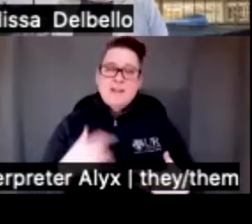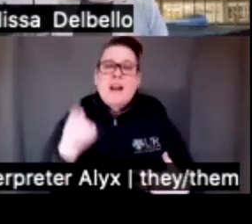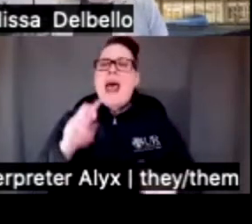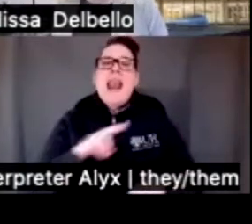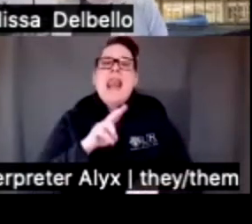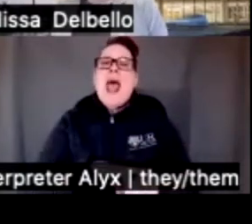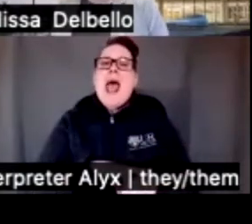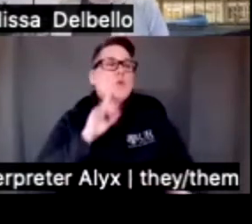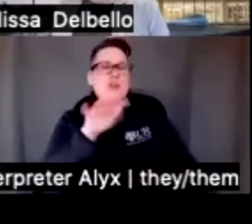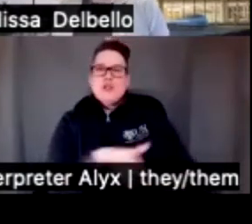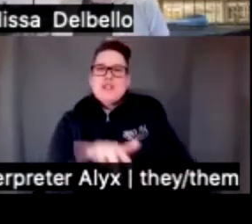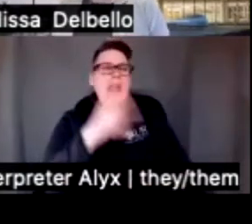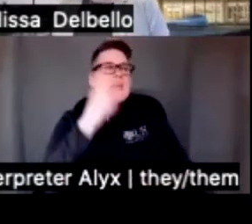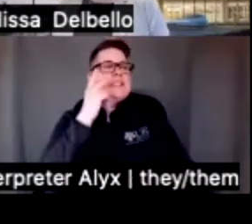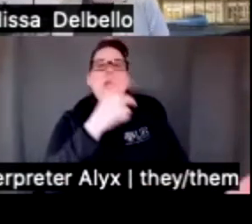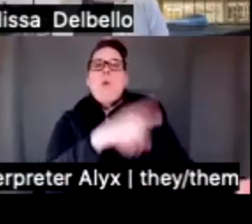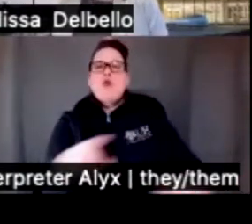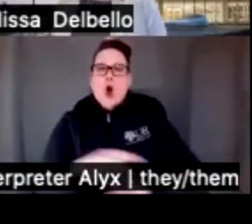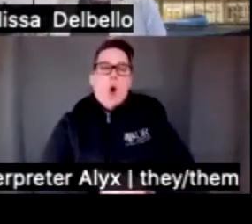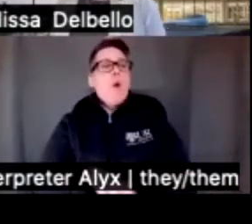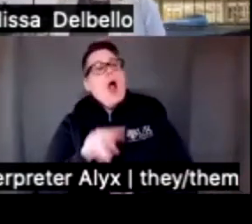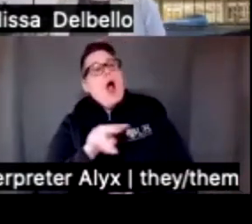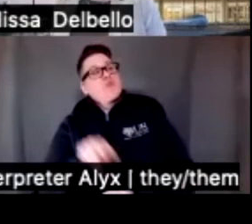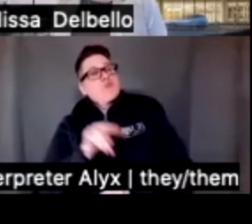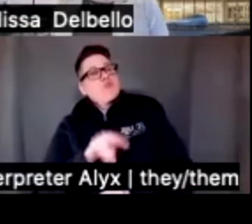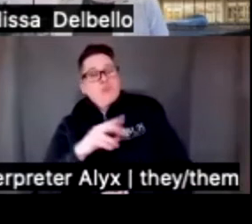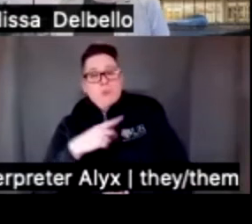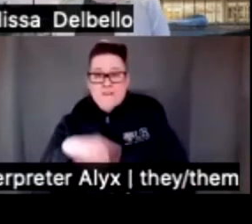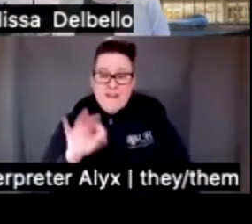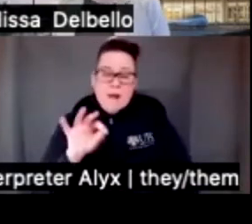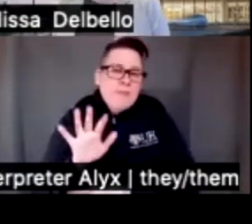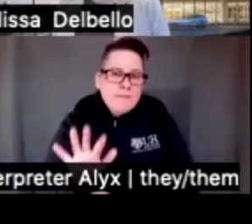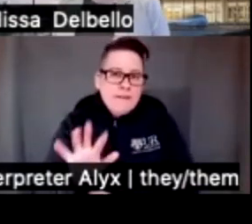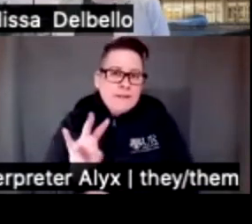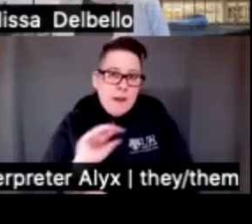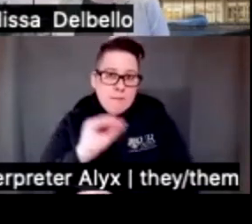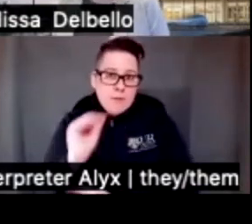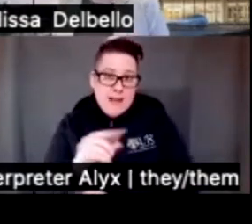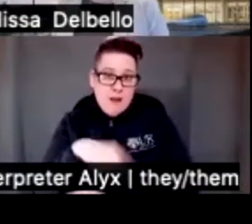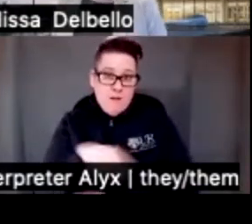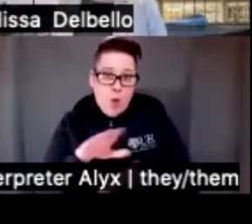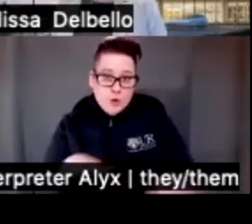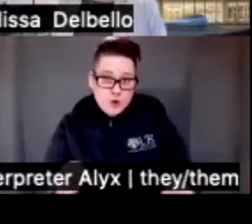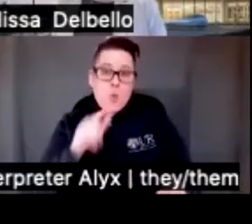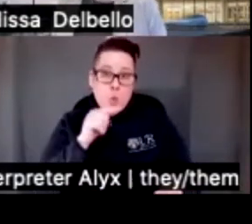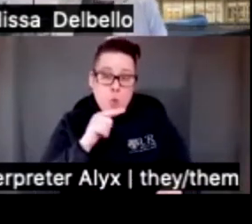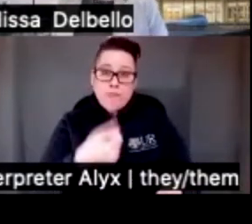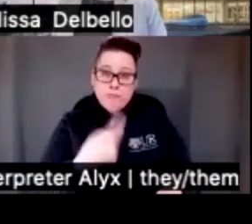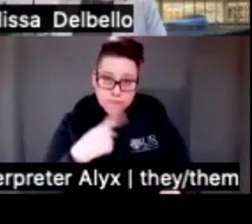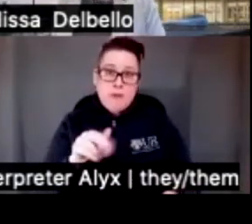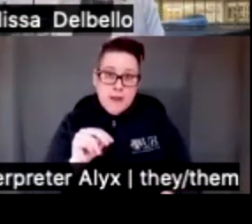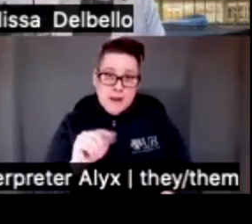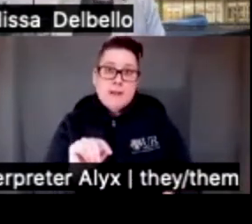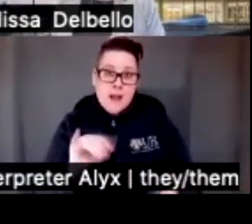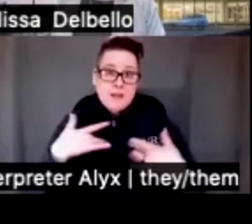naturalistic study, but what we found was that 57% of these kids who were treated with